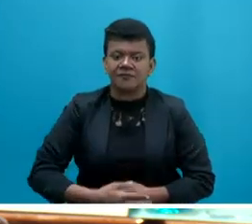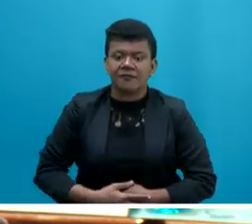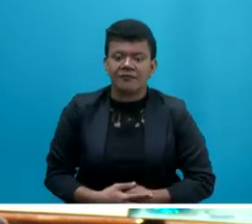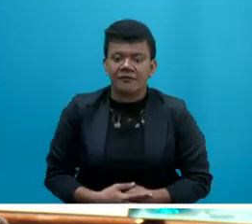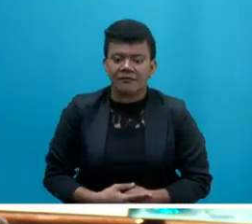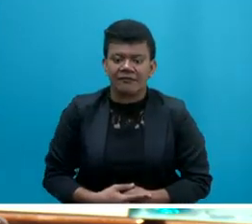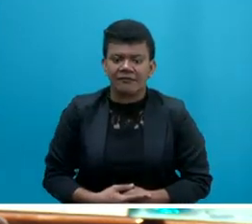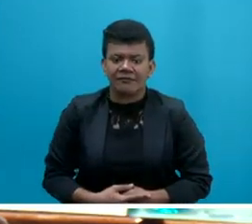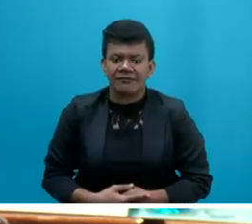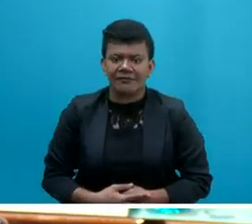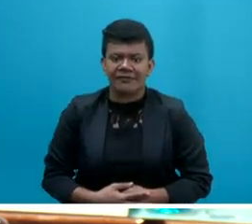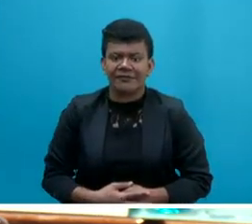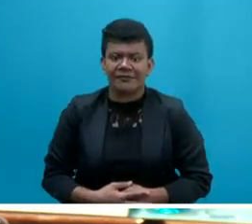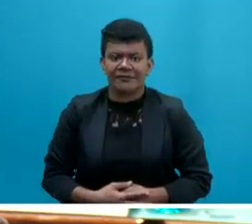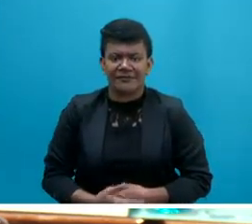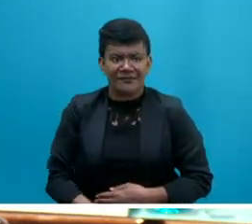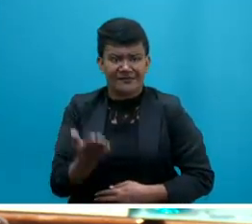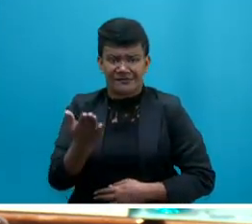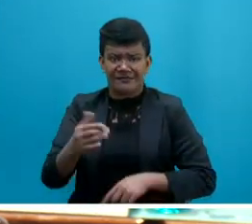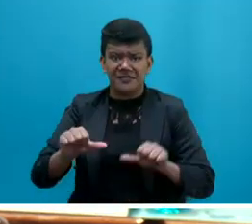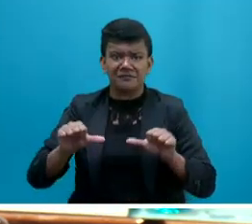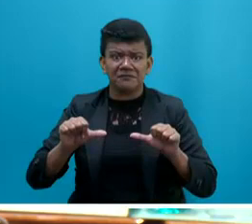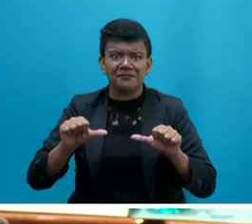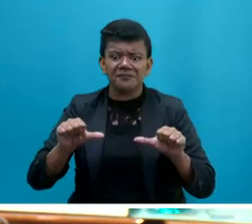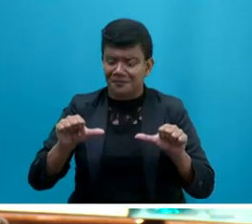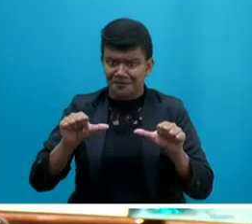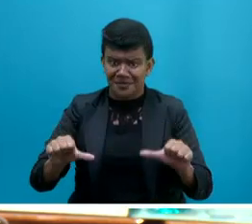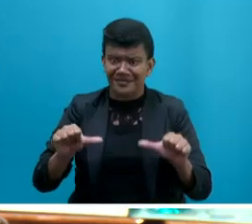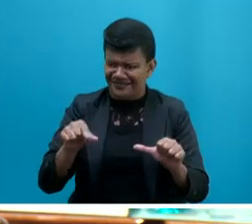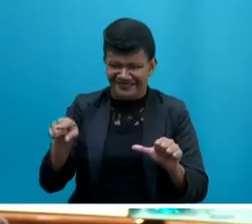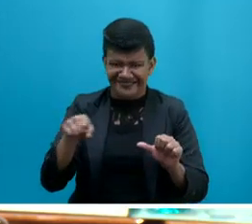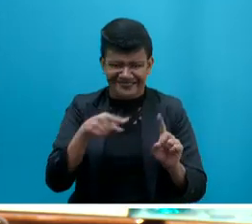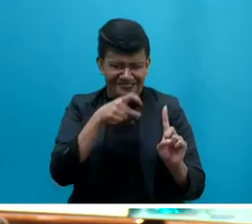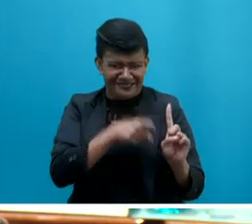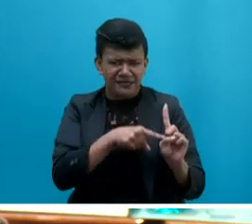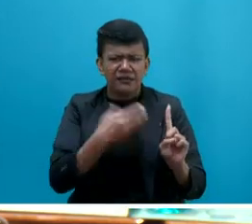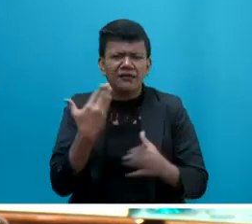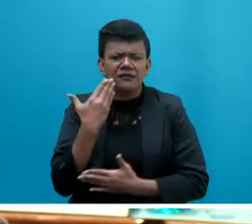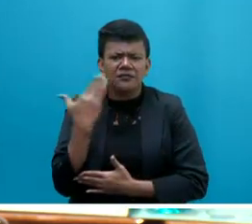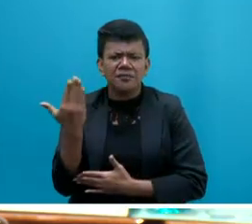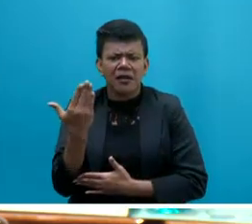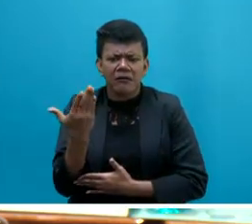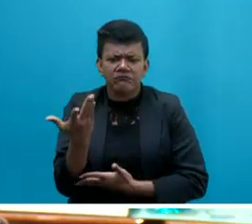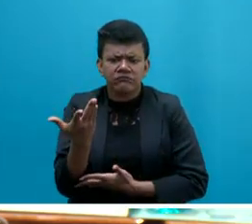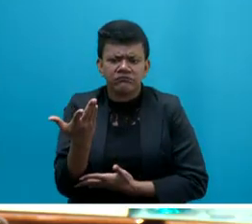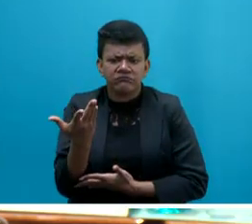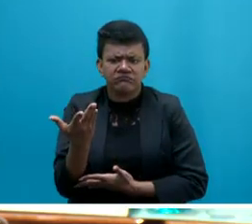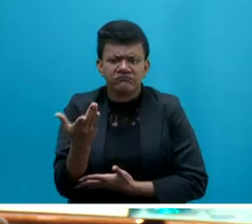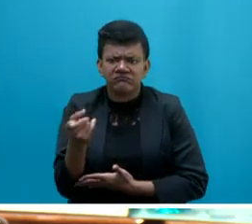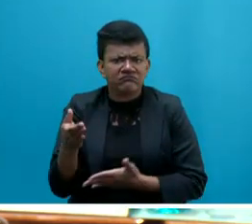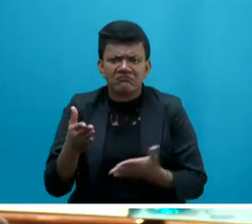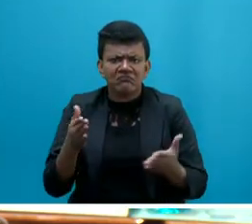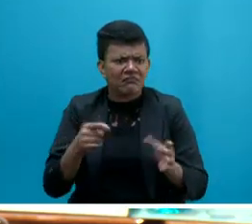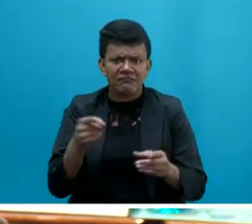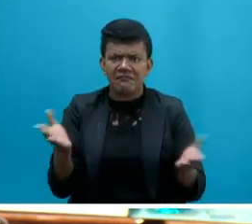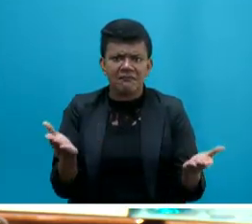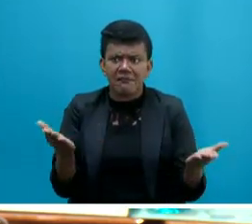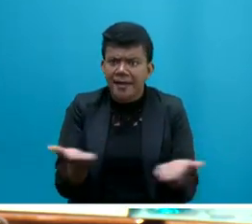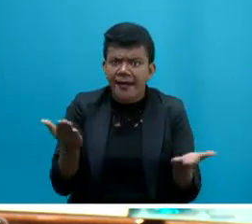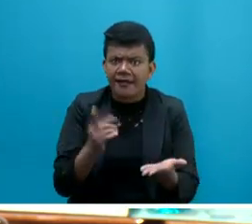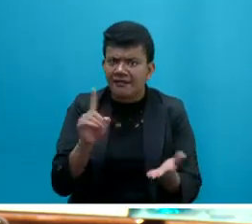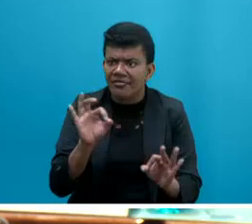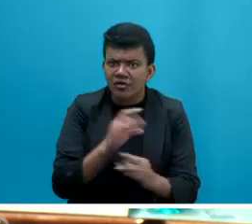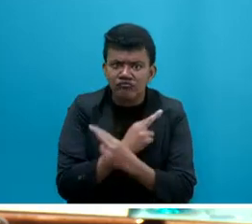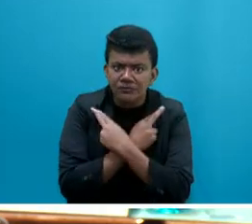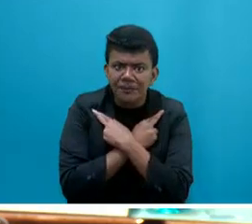be a political football for the opposition. It is very disrespectful by the opposition to use